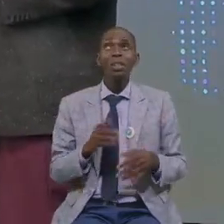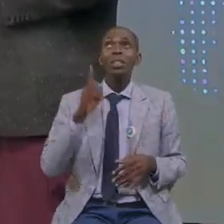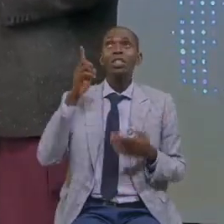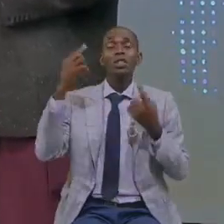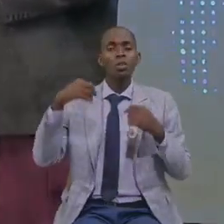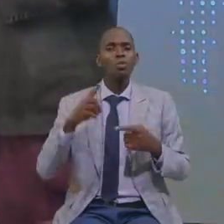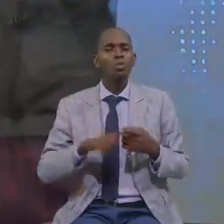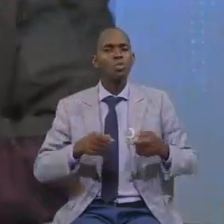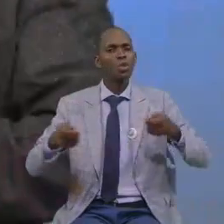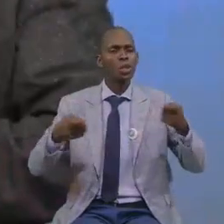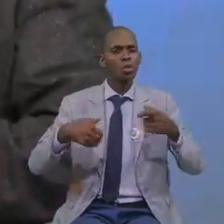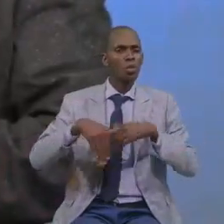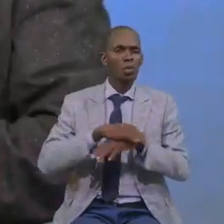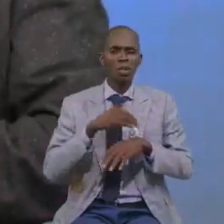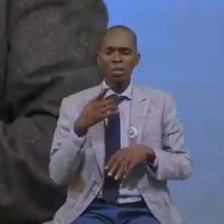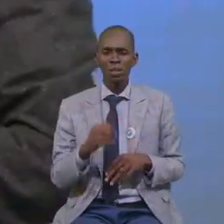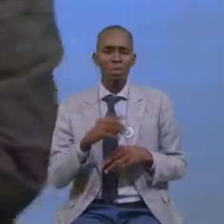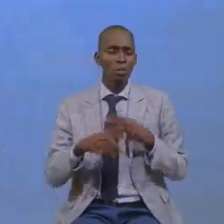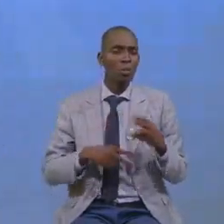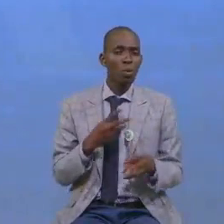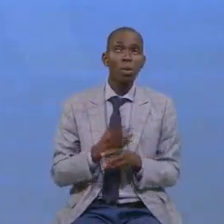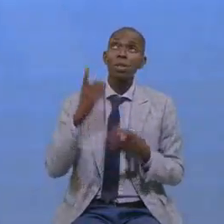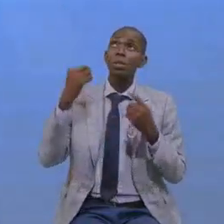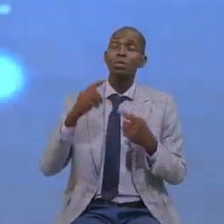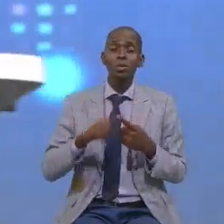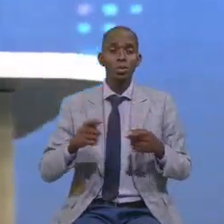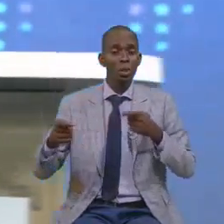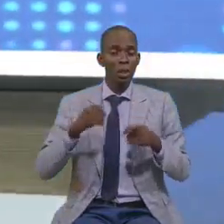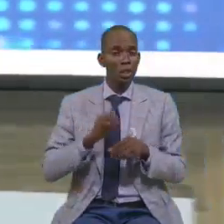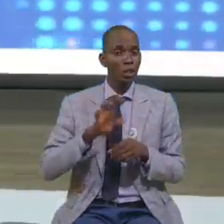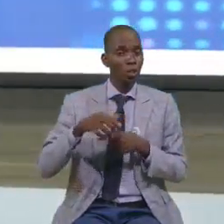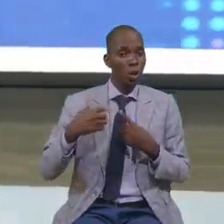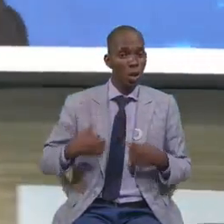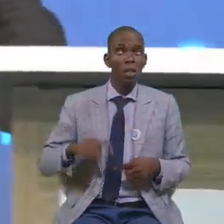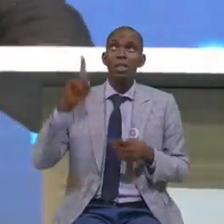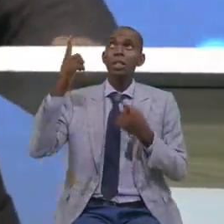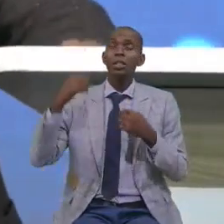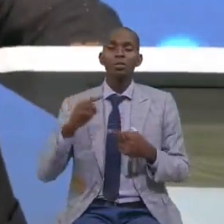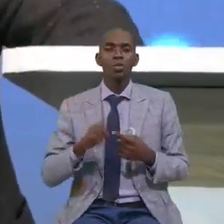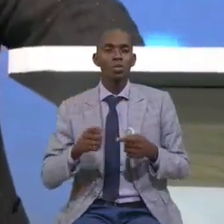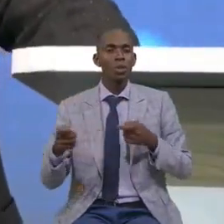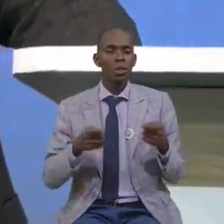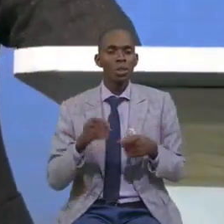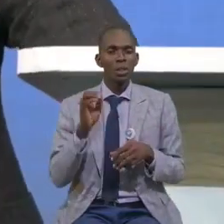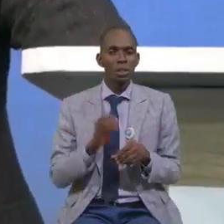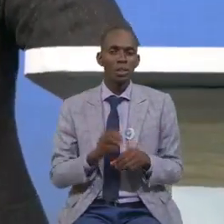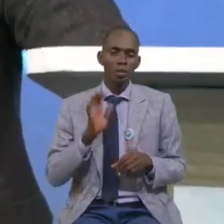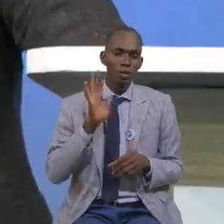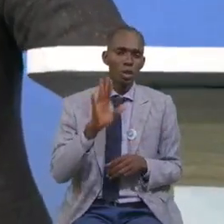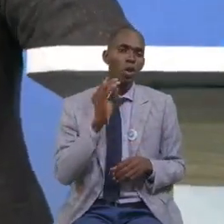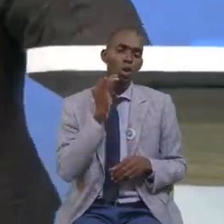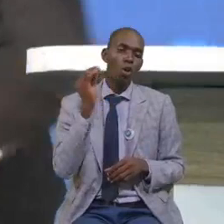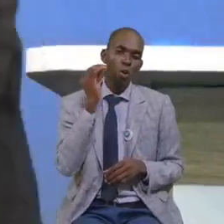the heathen. He comes to reign in your heart. He comes to reign in your home, in